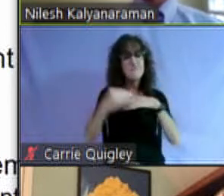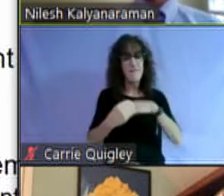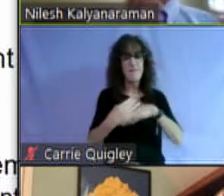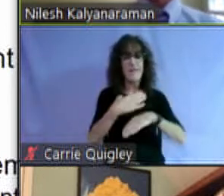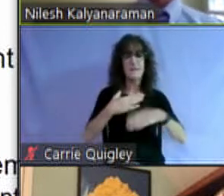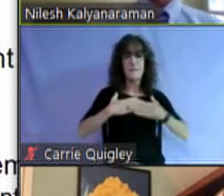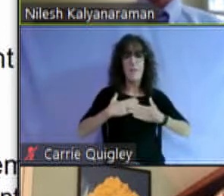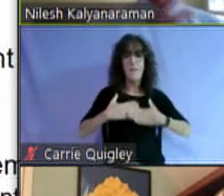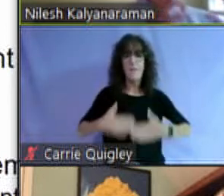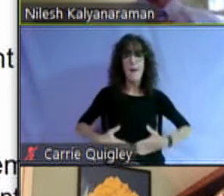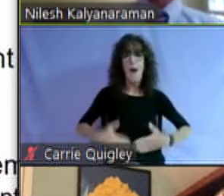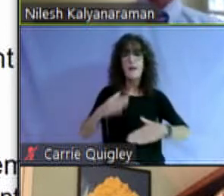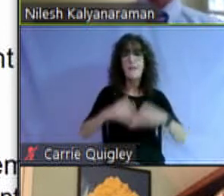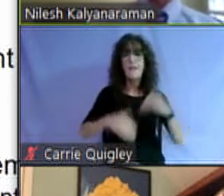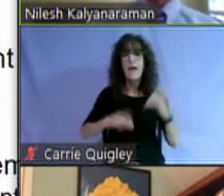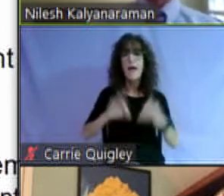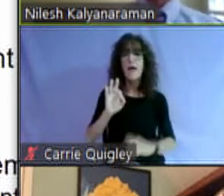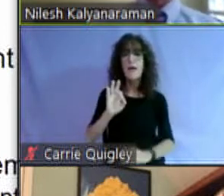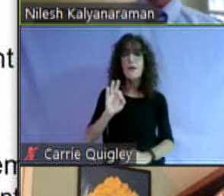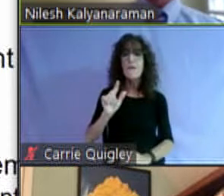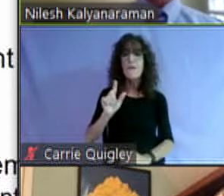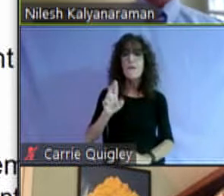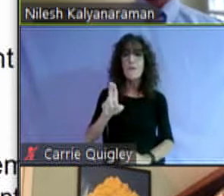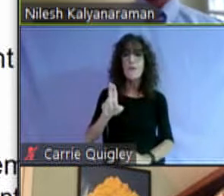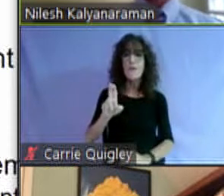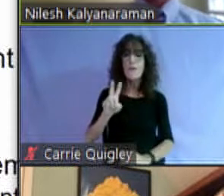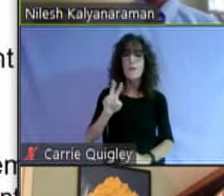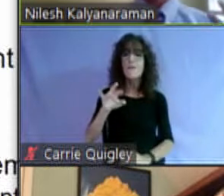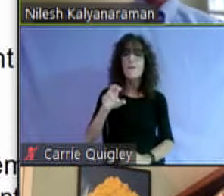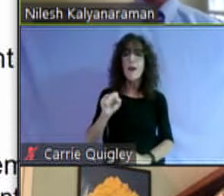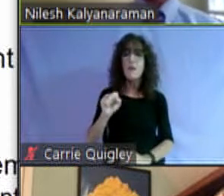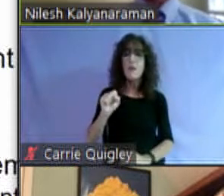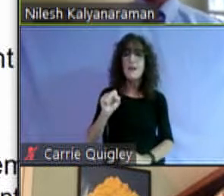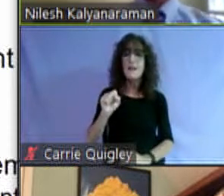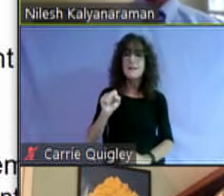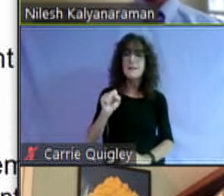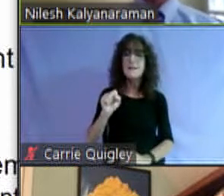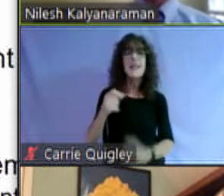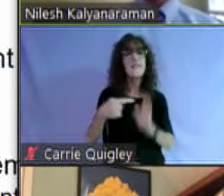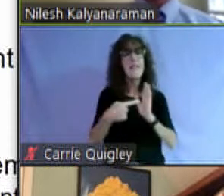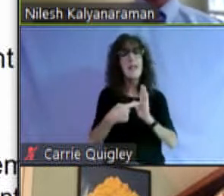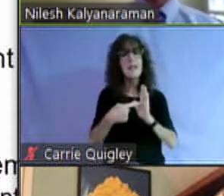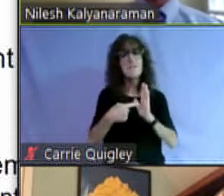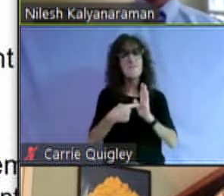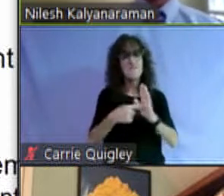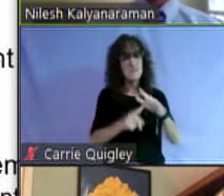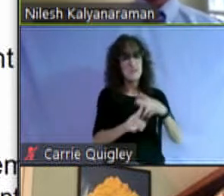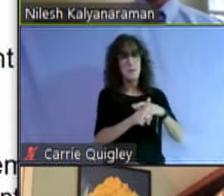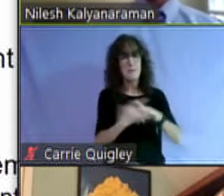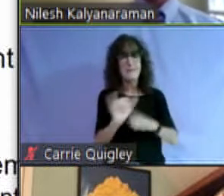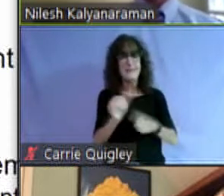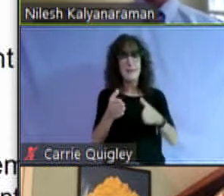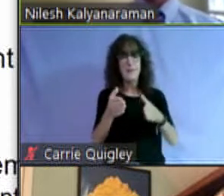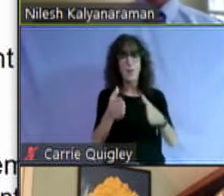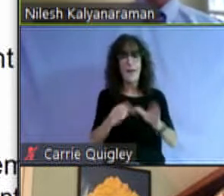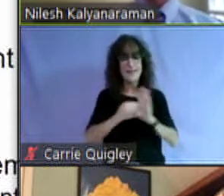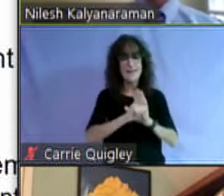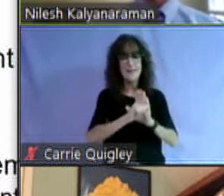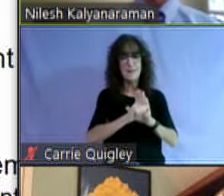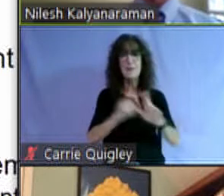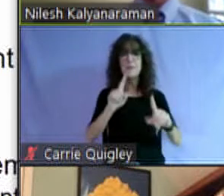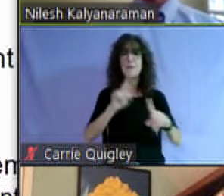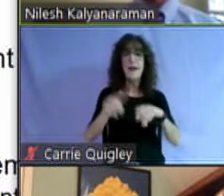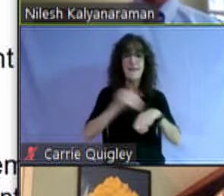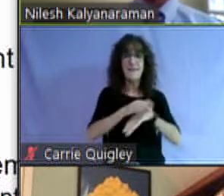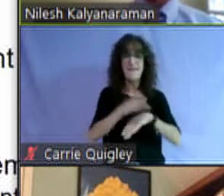than the influenza virus that causes flu. They manifest as some of the same symptoms, but what happens to your body is